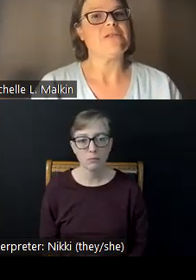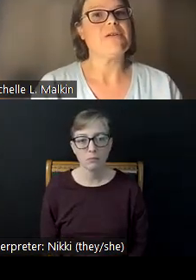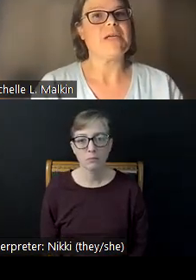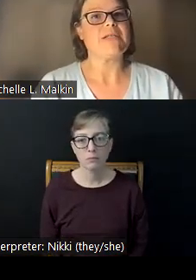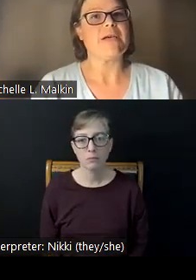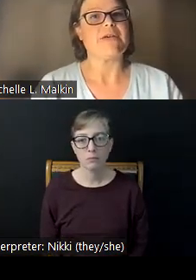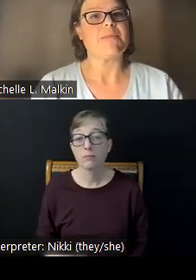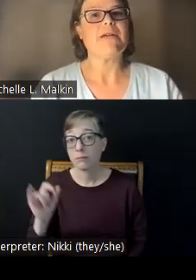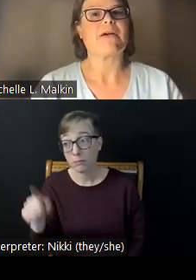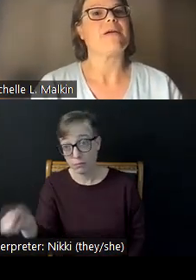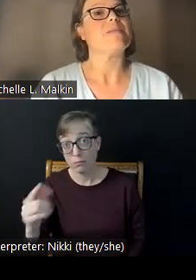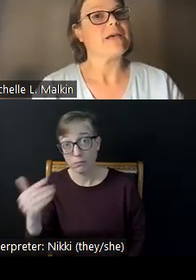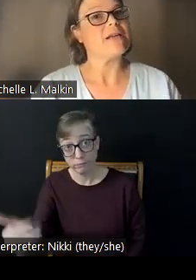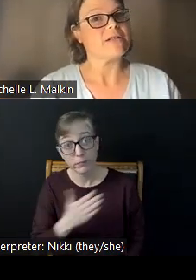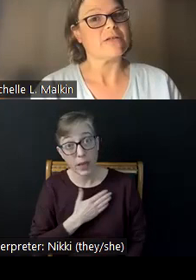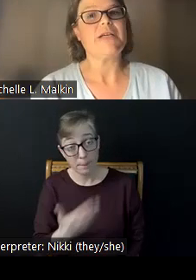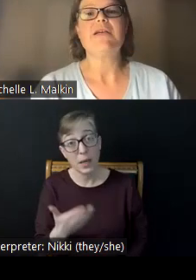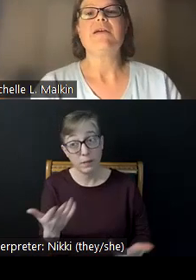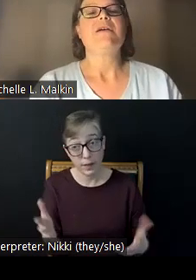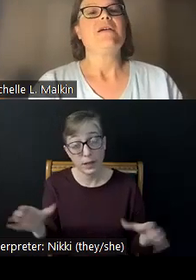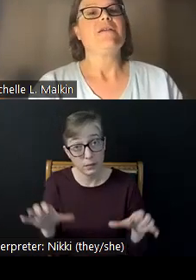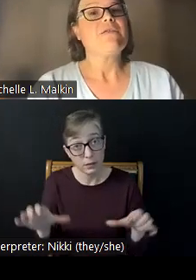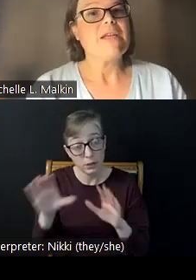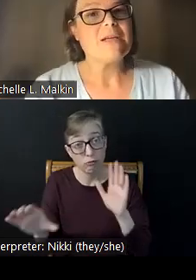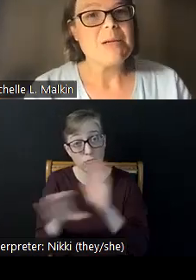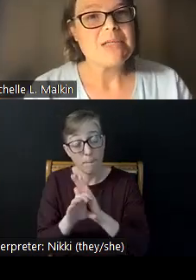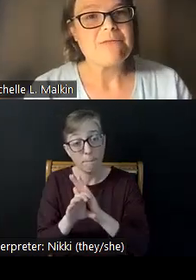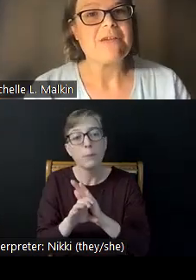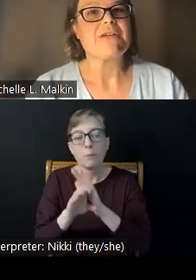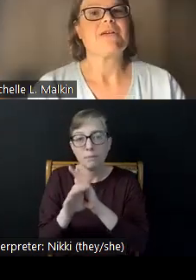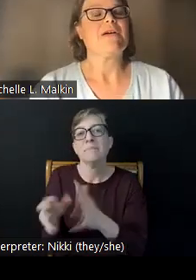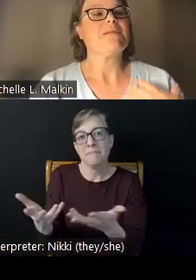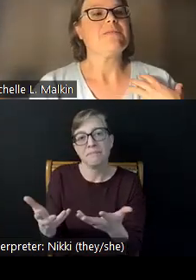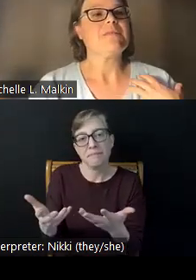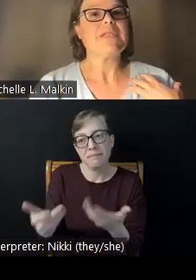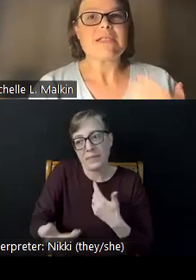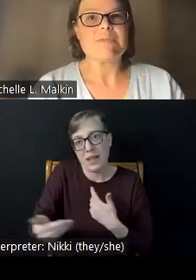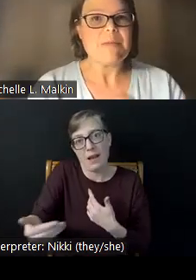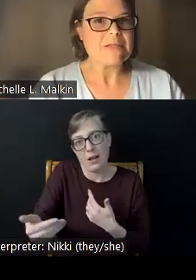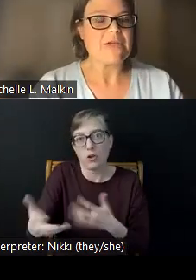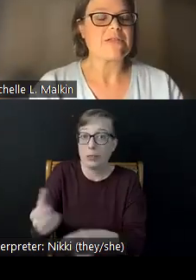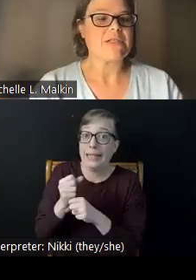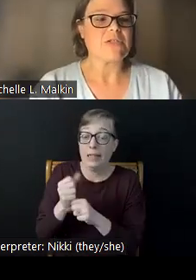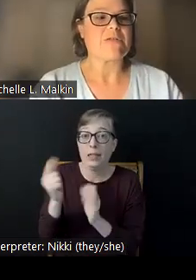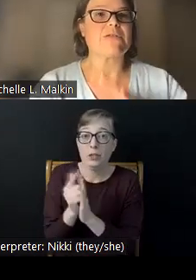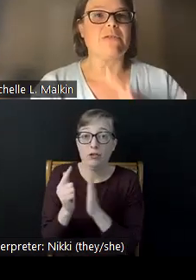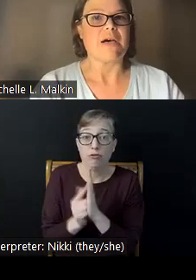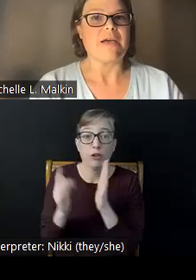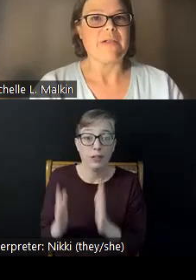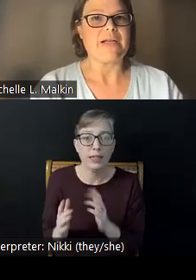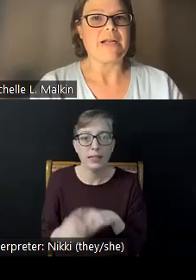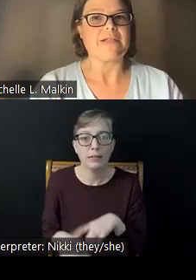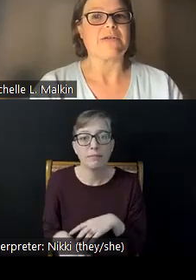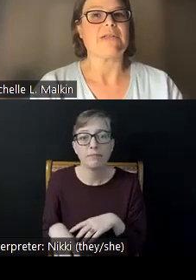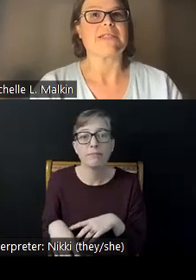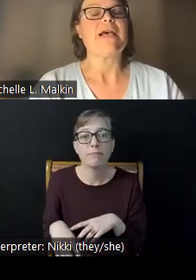if they do admit to having committed a crime is to get an attorney, even if they need a public defender. Yes, public defenders in general do not have a